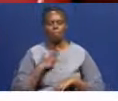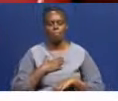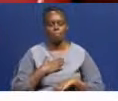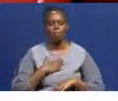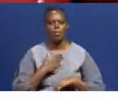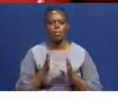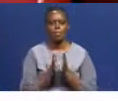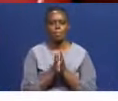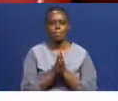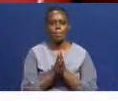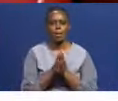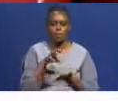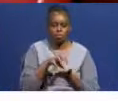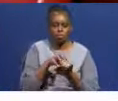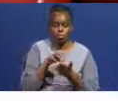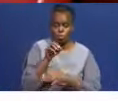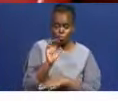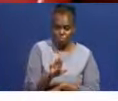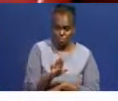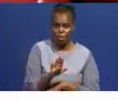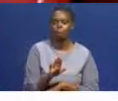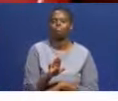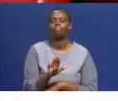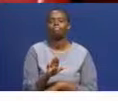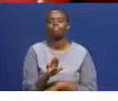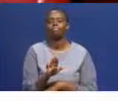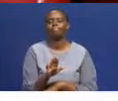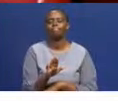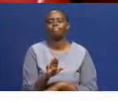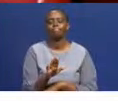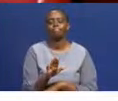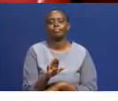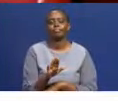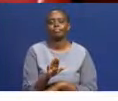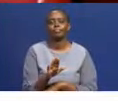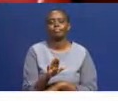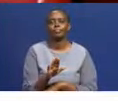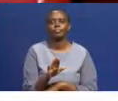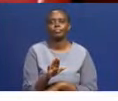my down-to-earth nature, and far from it.